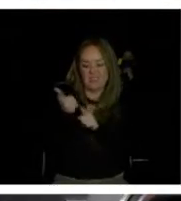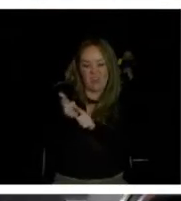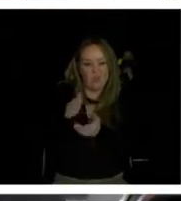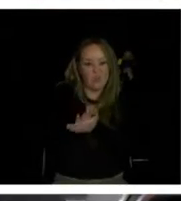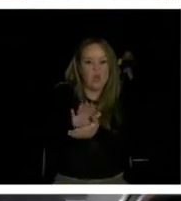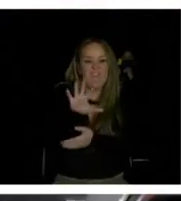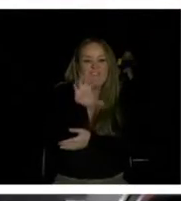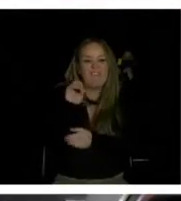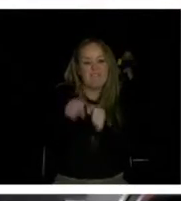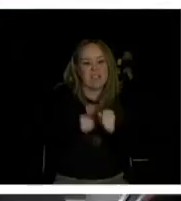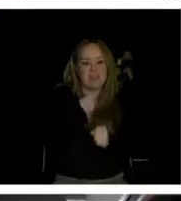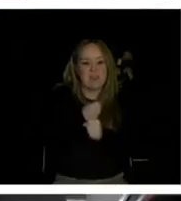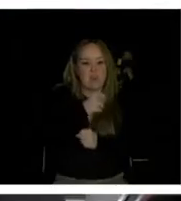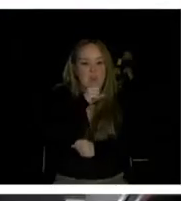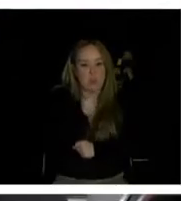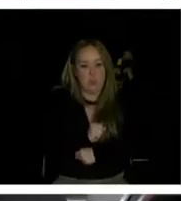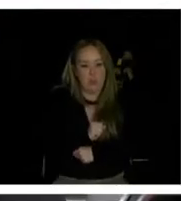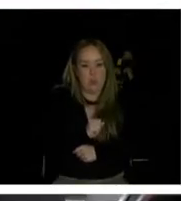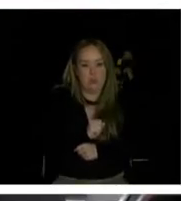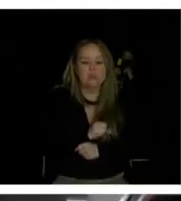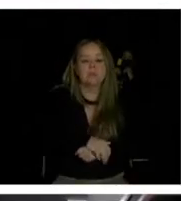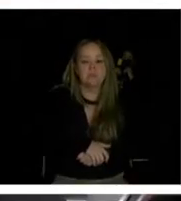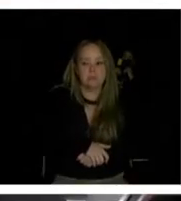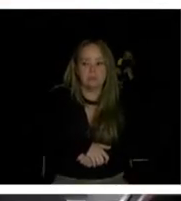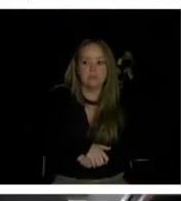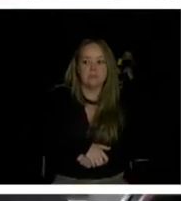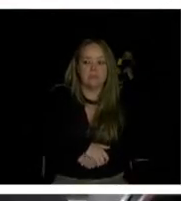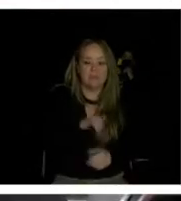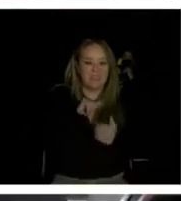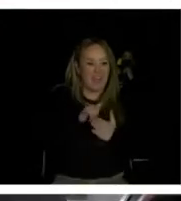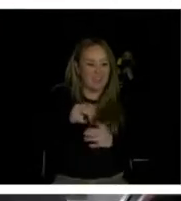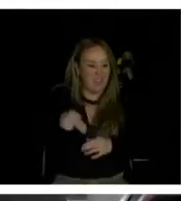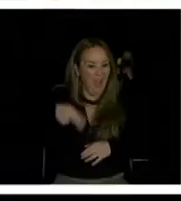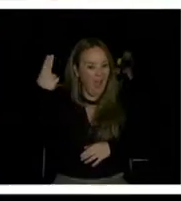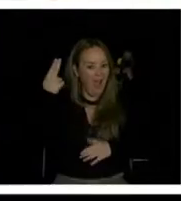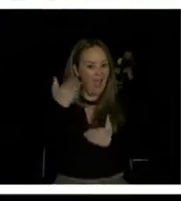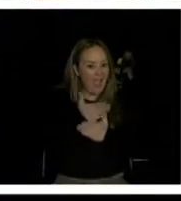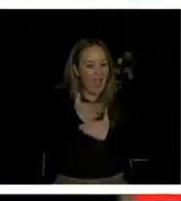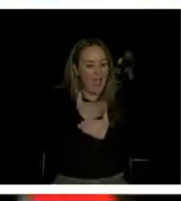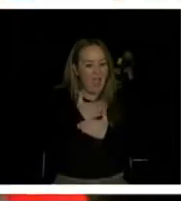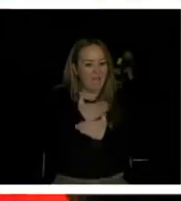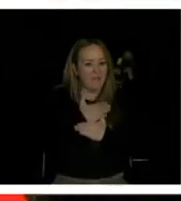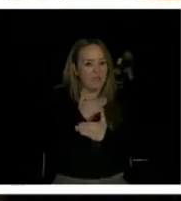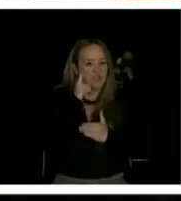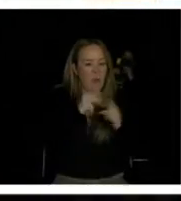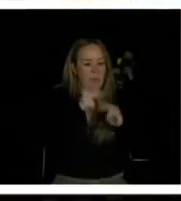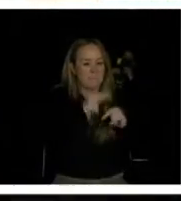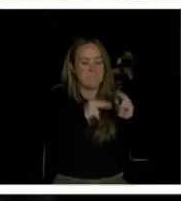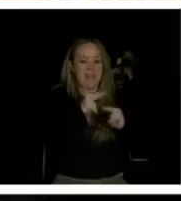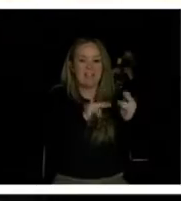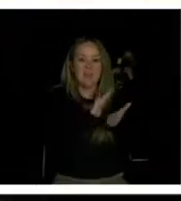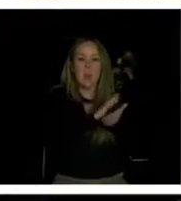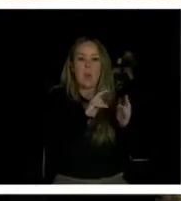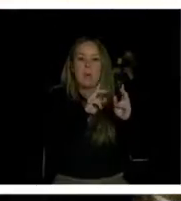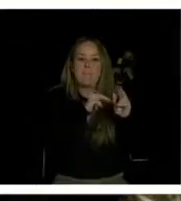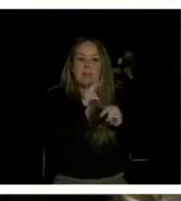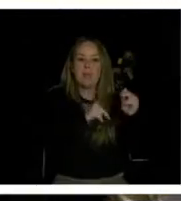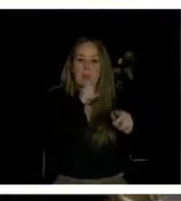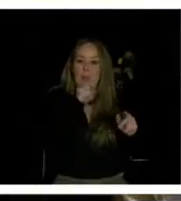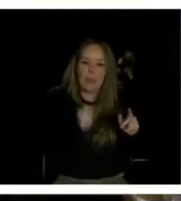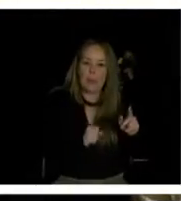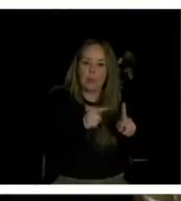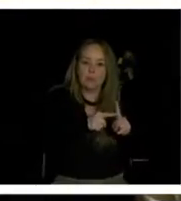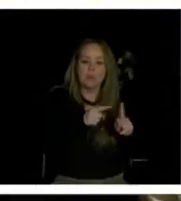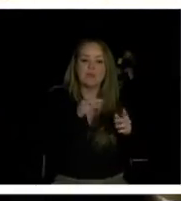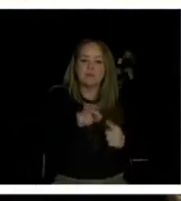old? 50 years old. That's a high average for the age of school buildings, especially when we